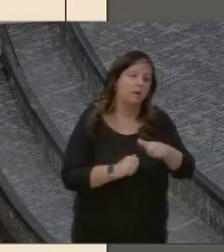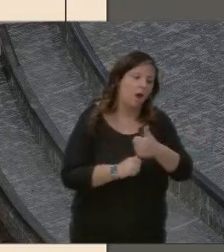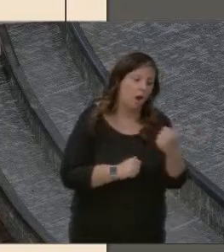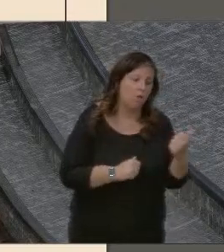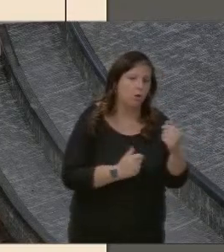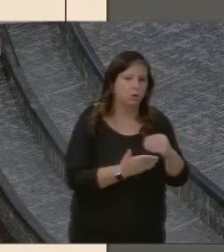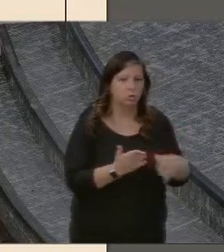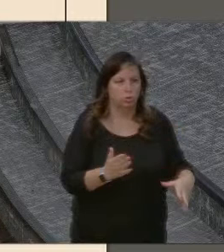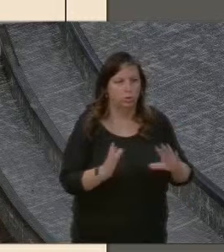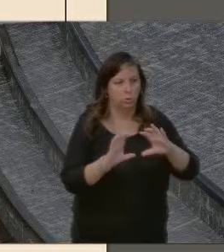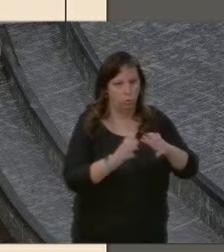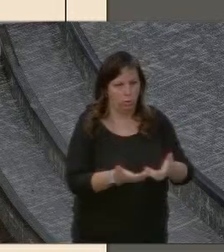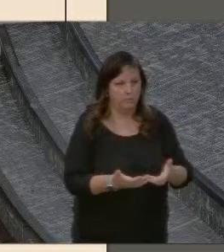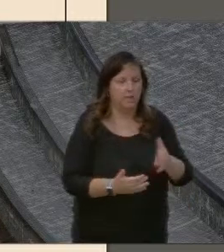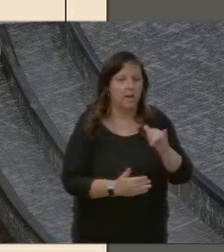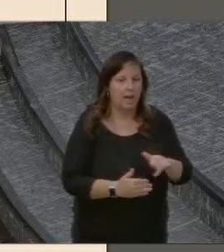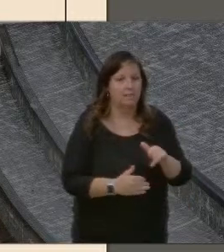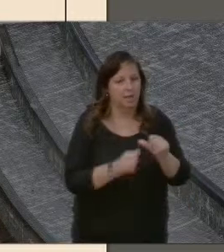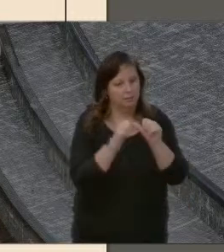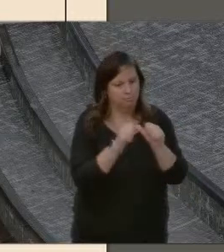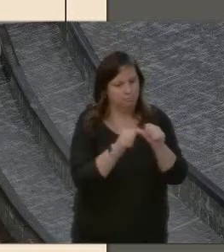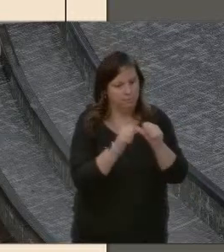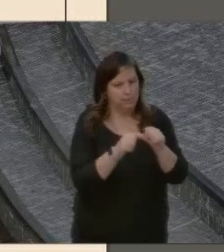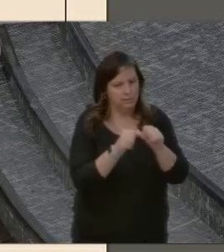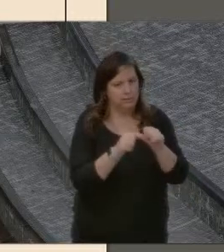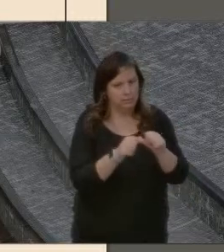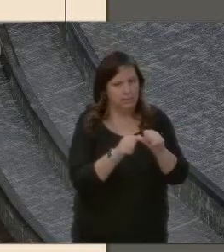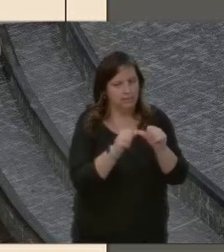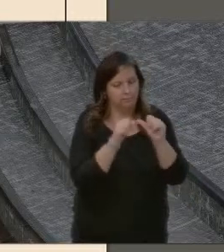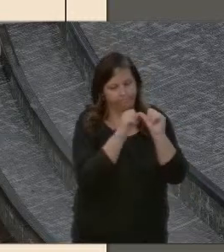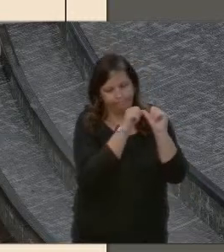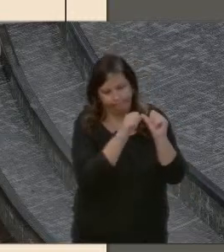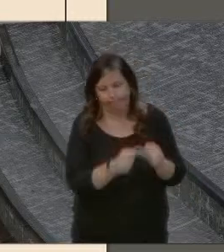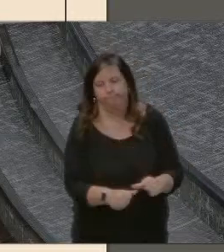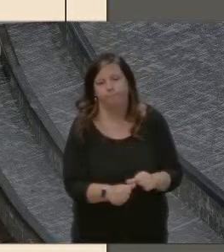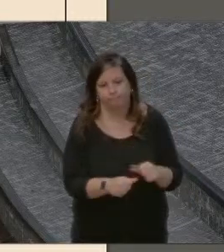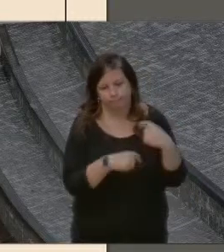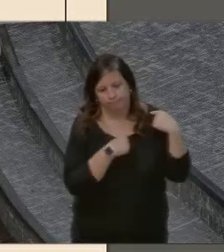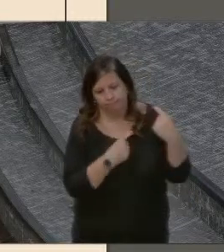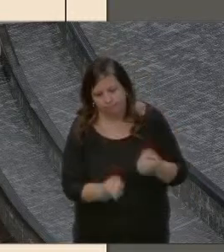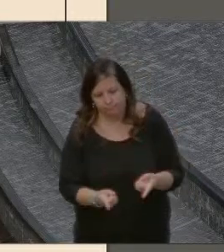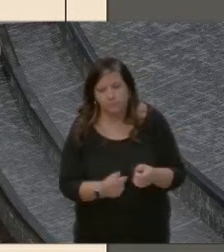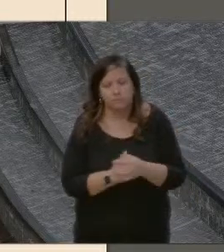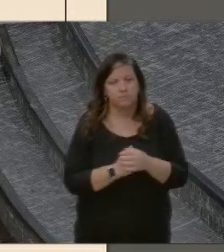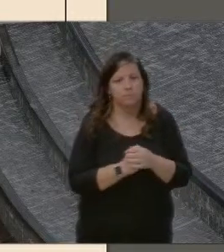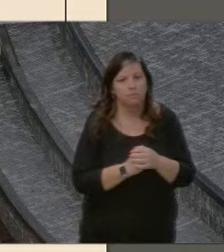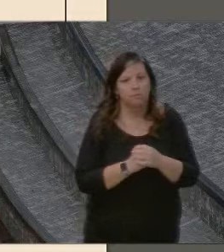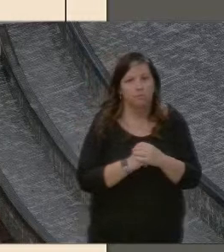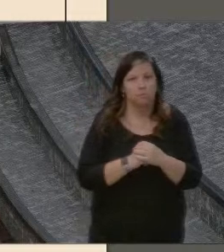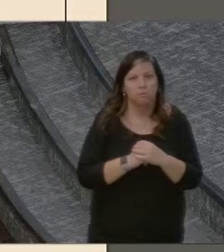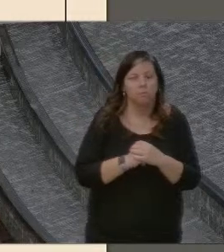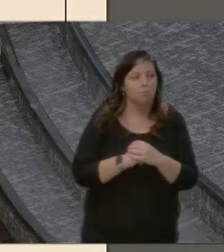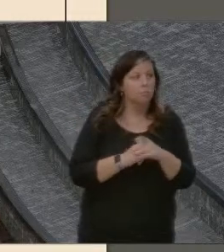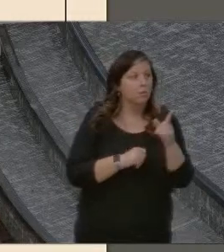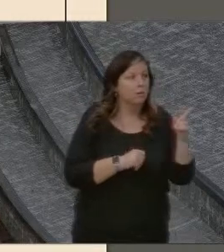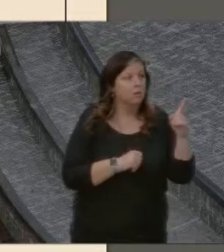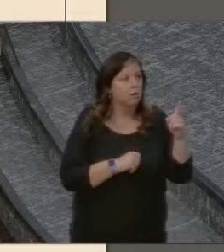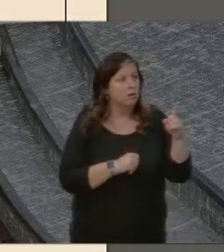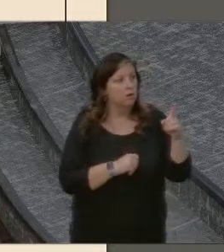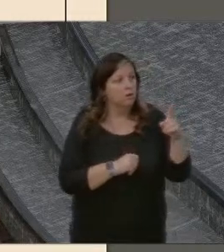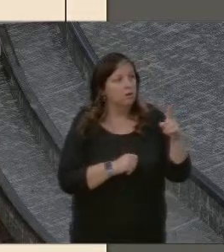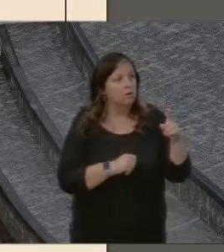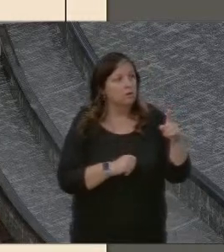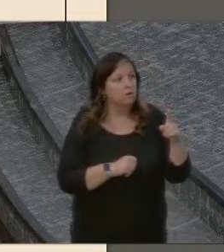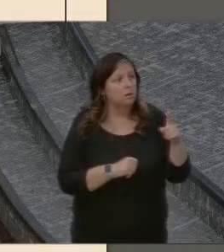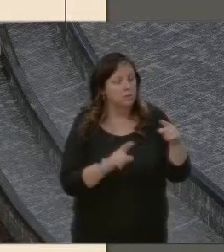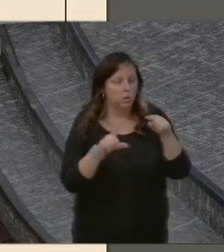has remained consistent over time. If we look at the top line,